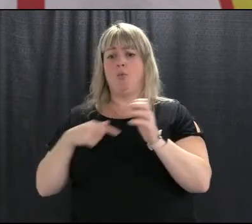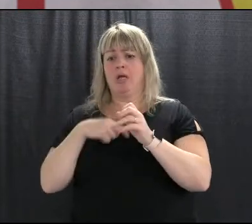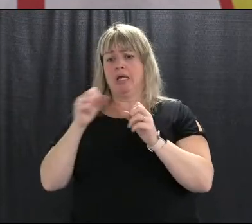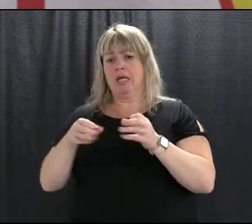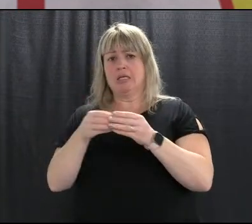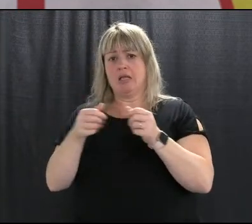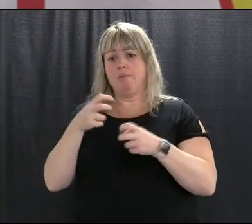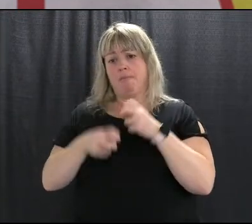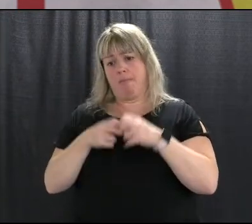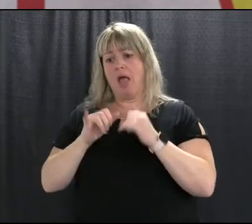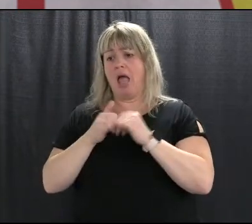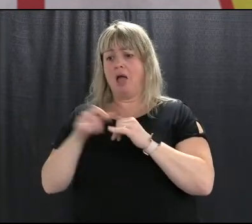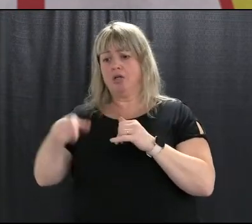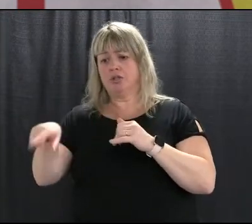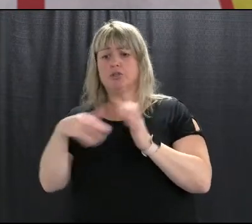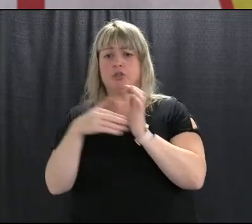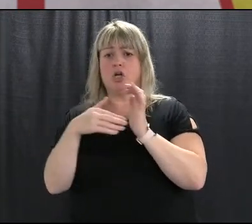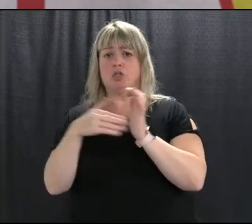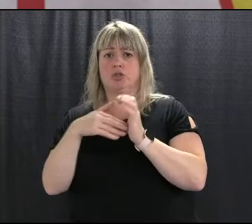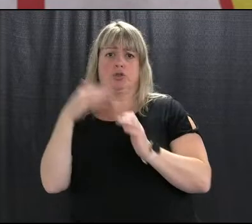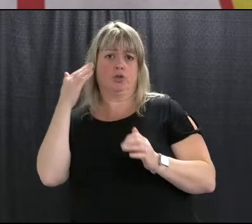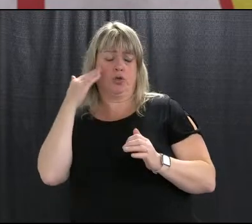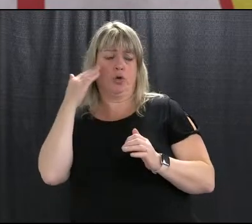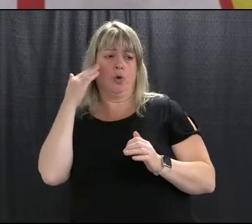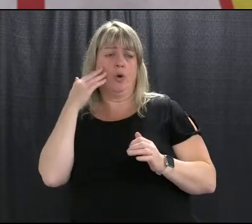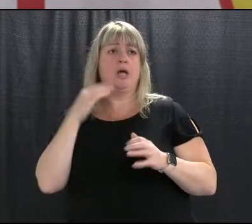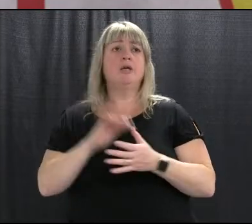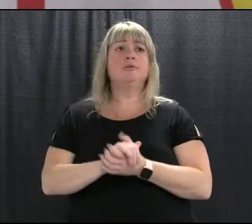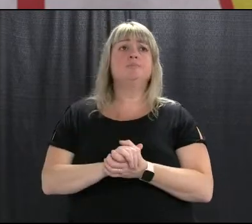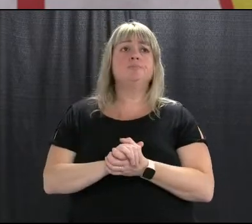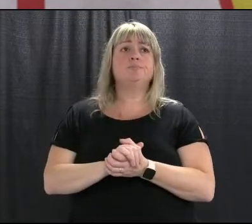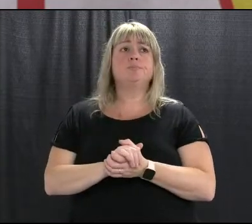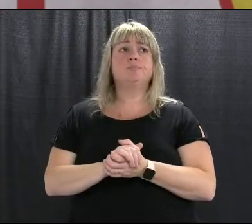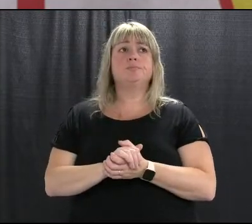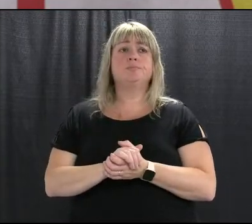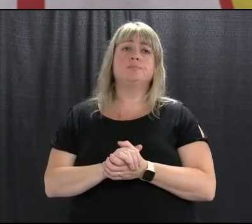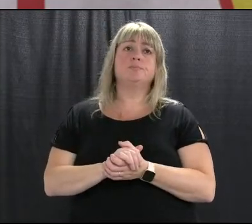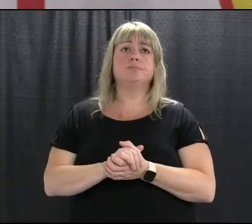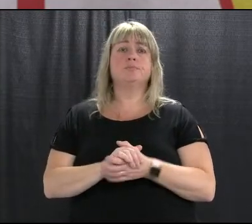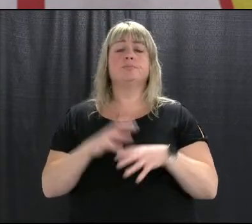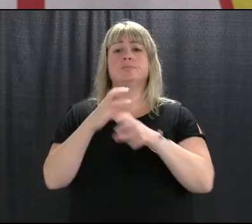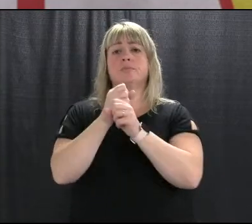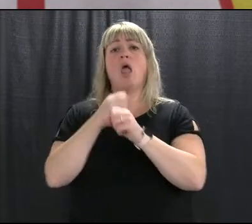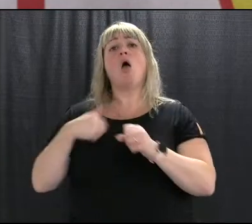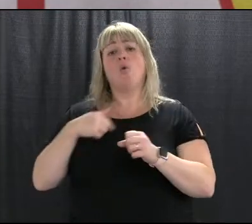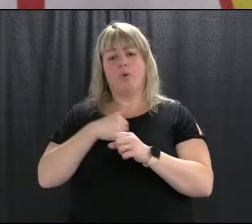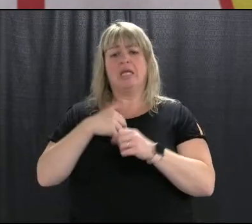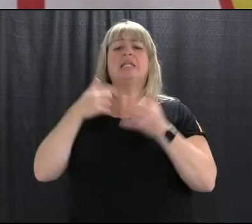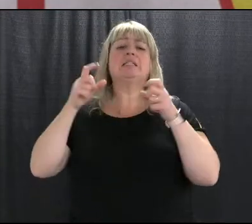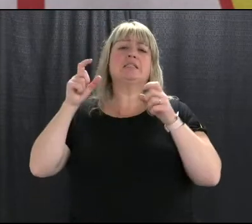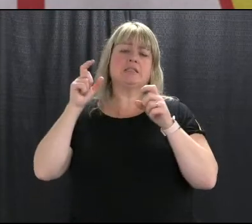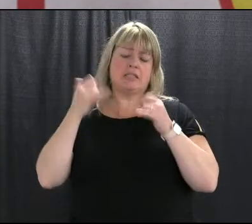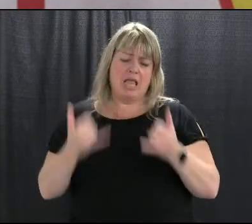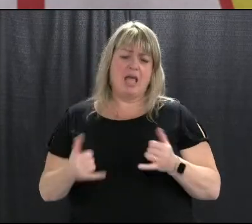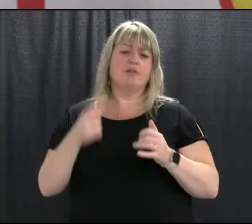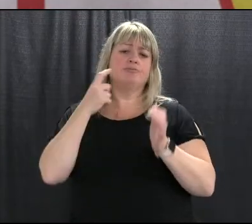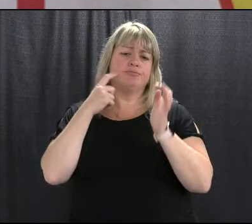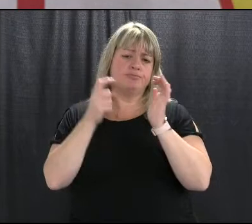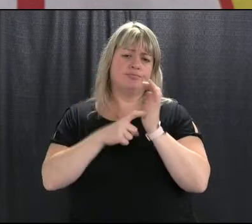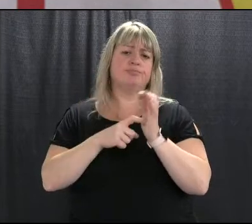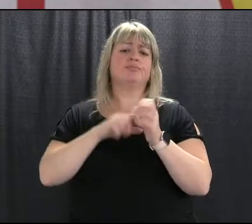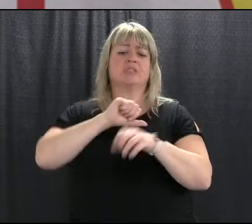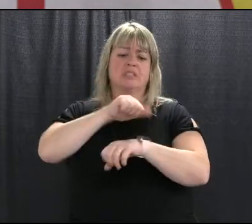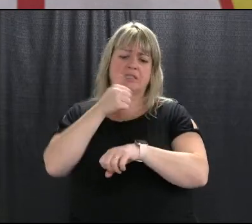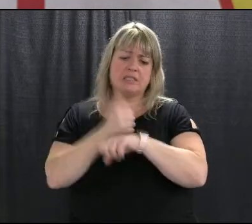surgical backlogs. You know, I guess just to encapsulate, we need a central intake system